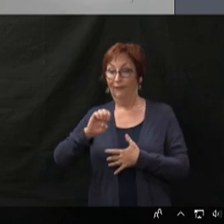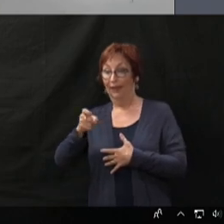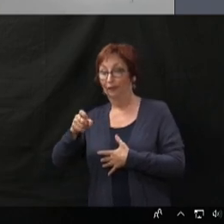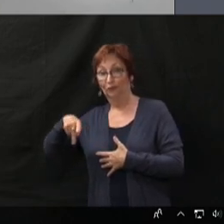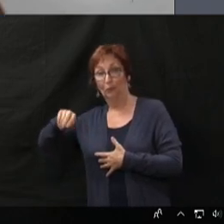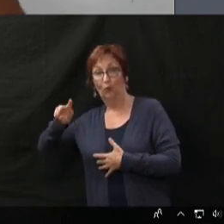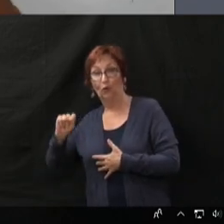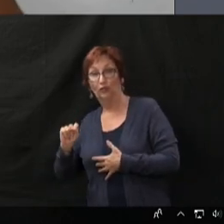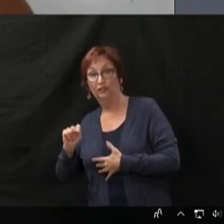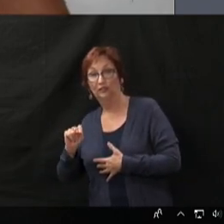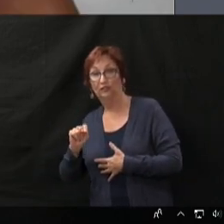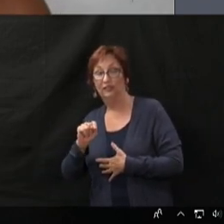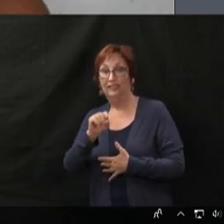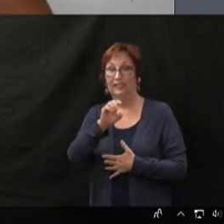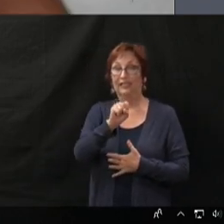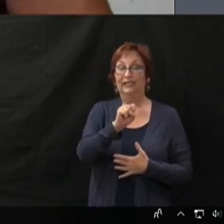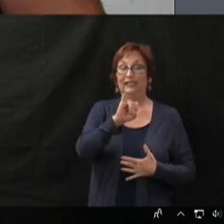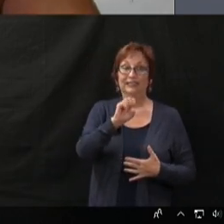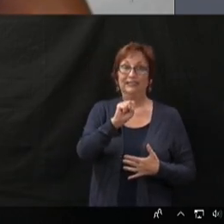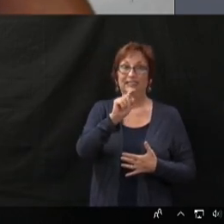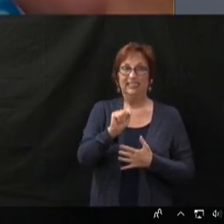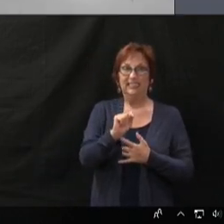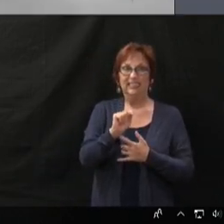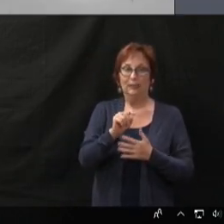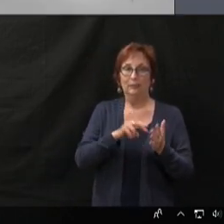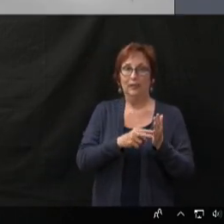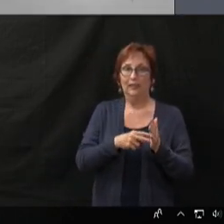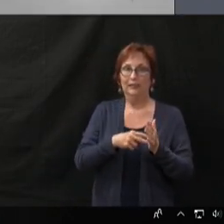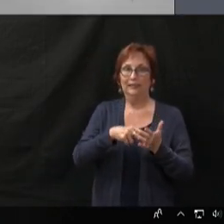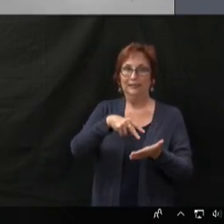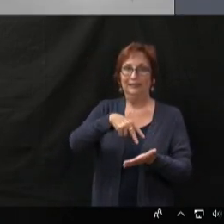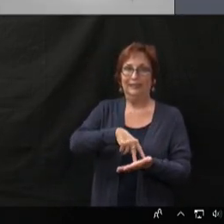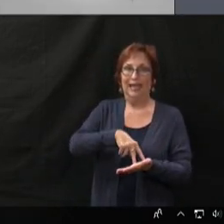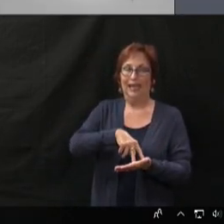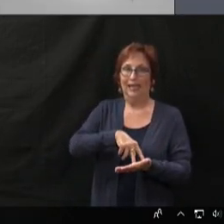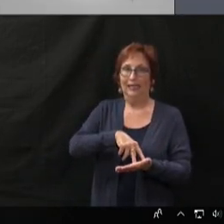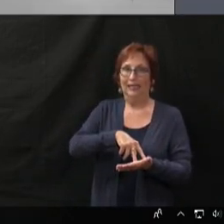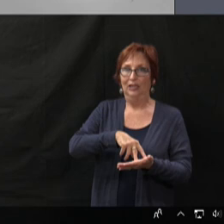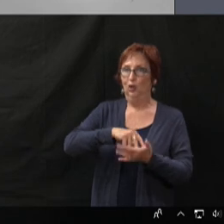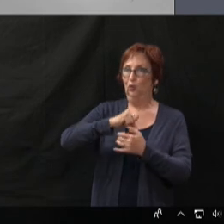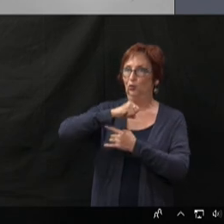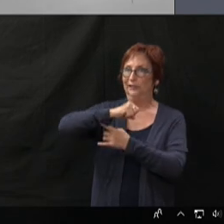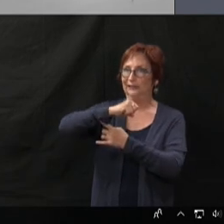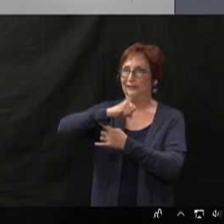Cyst, one of my favorite, which means to stand, resist, insist.